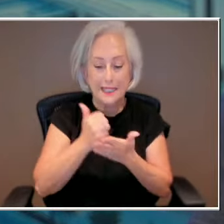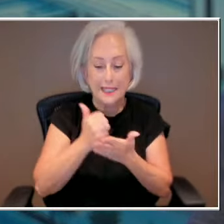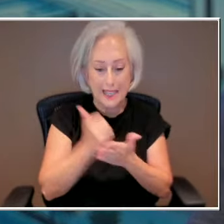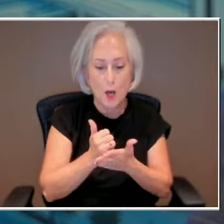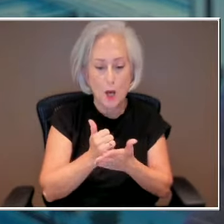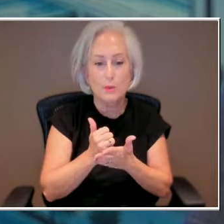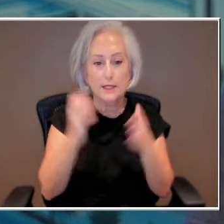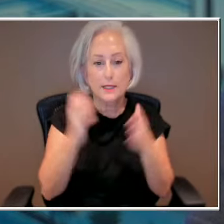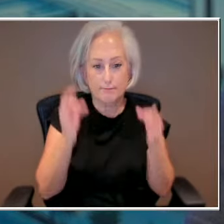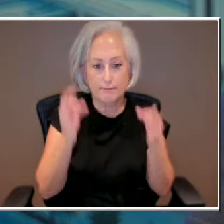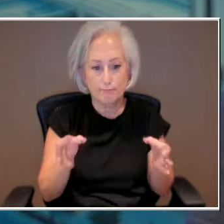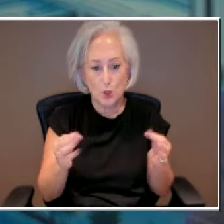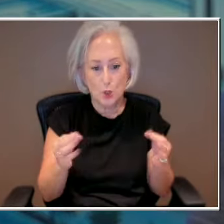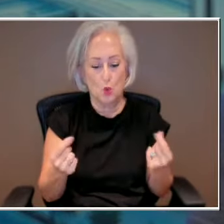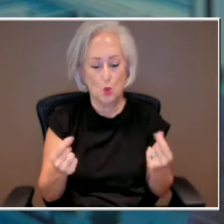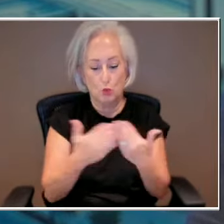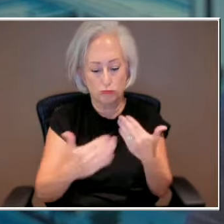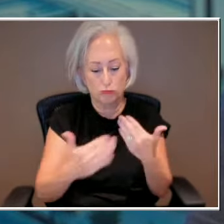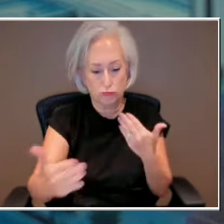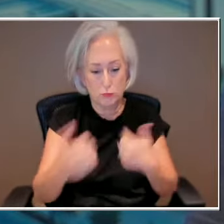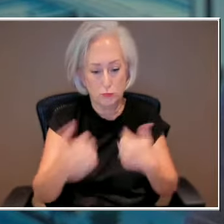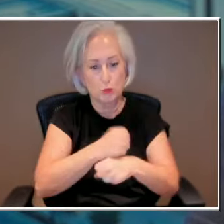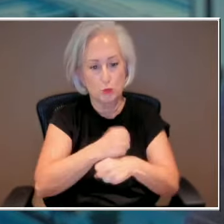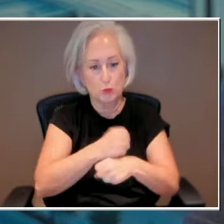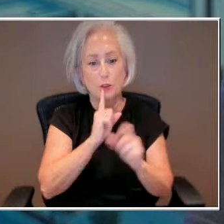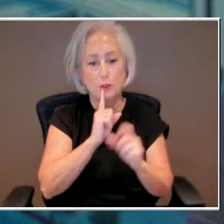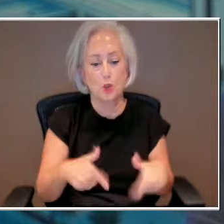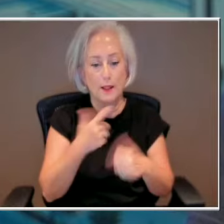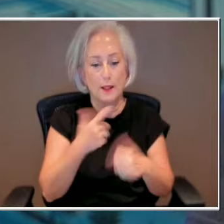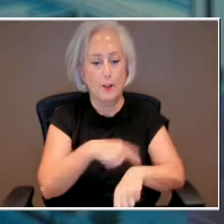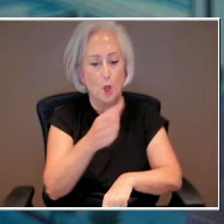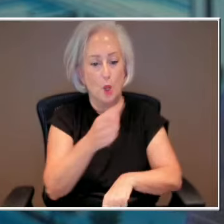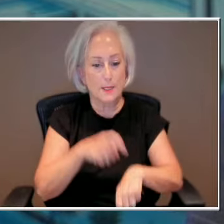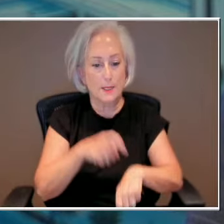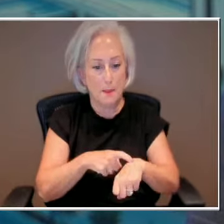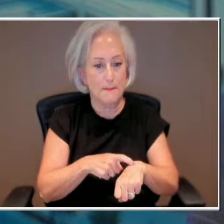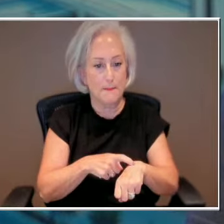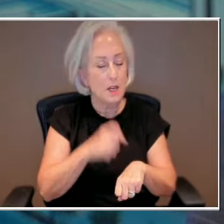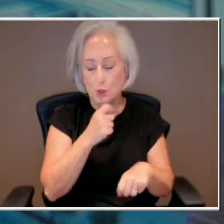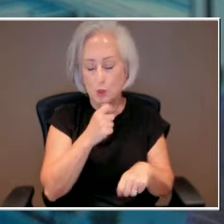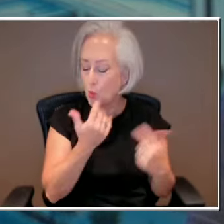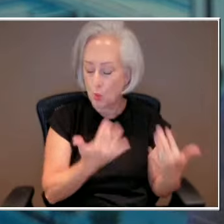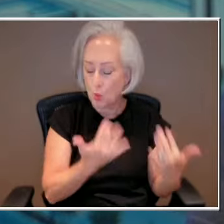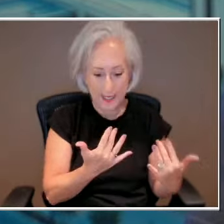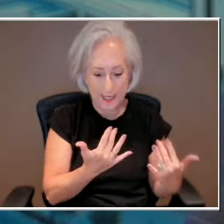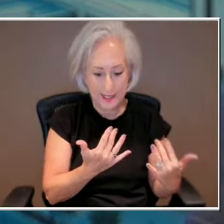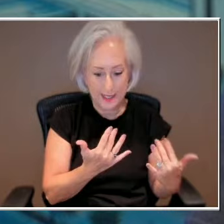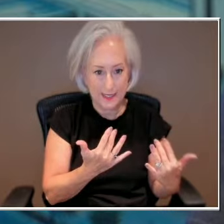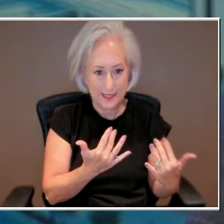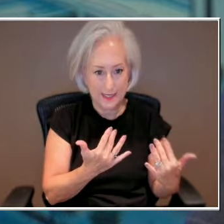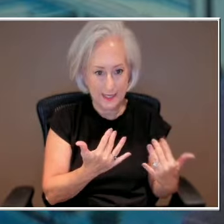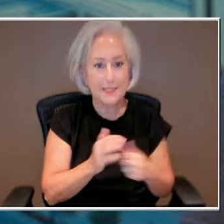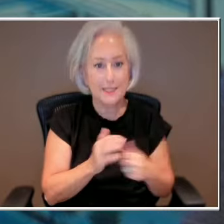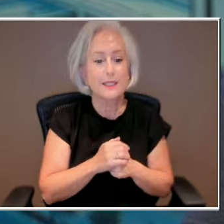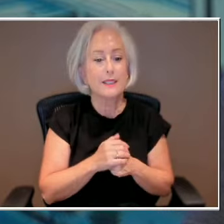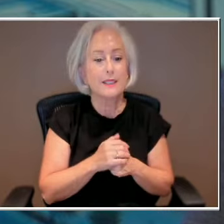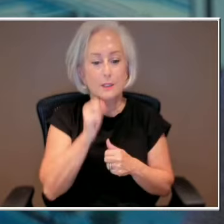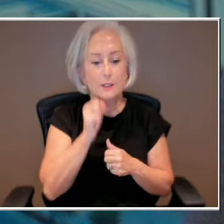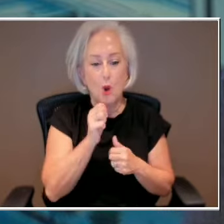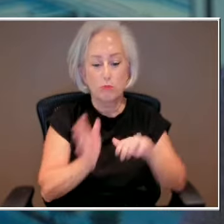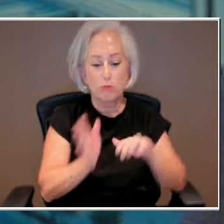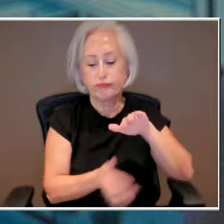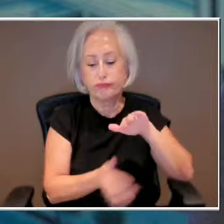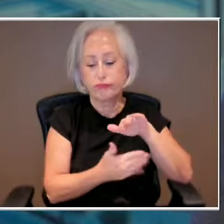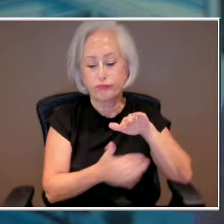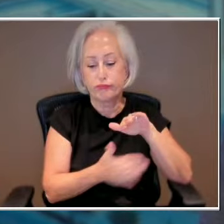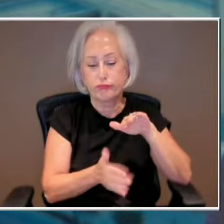that you live a long life. So don't wait. Don't be our typical men in society and push everything off and not go to the